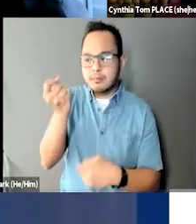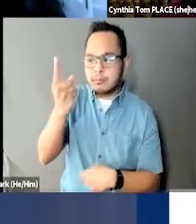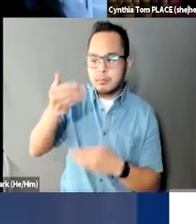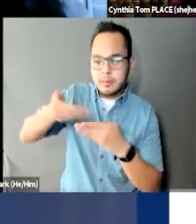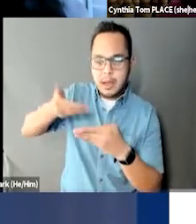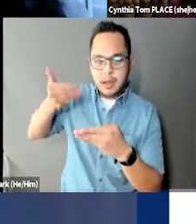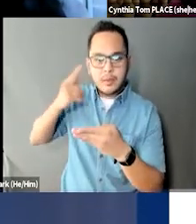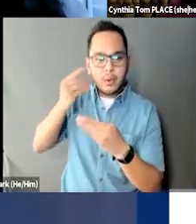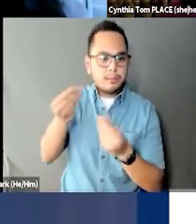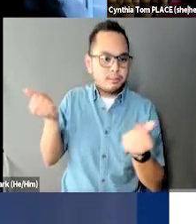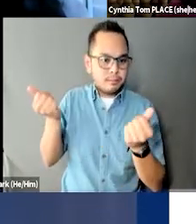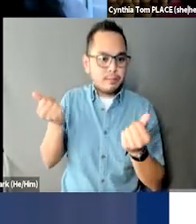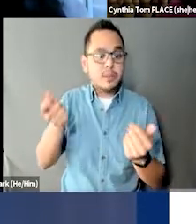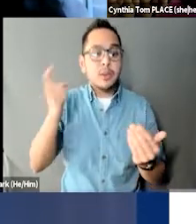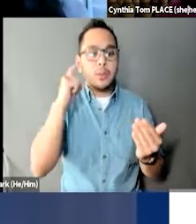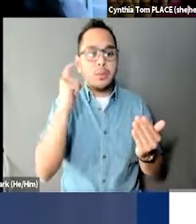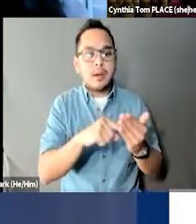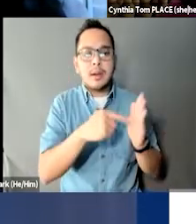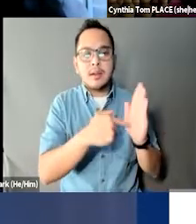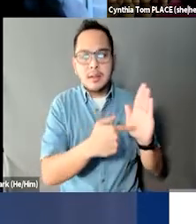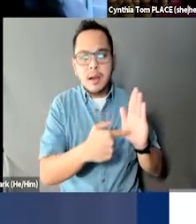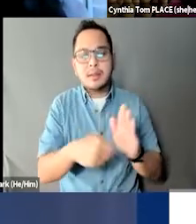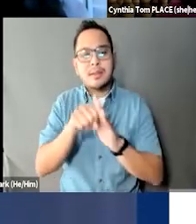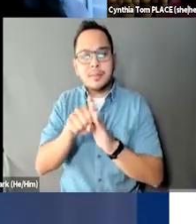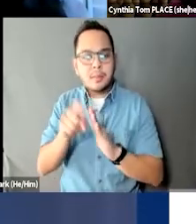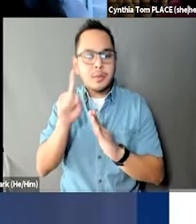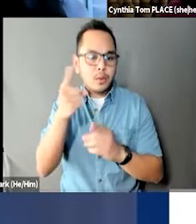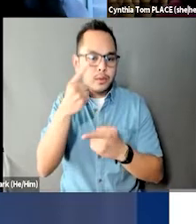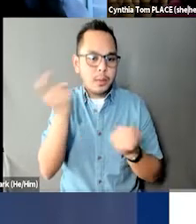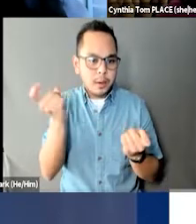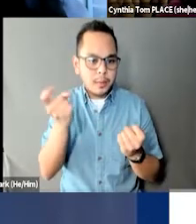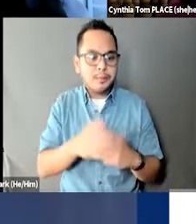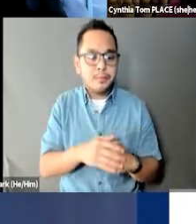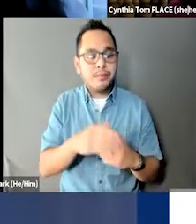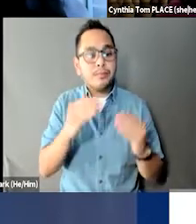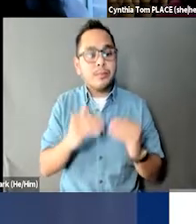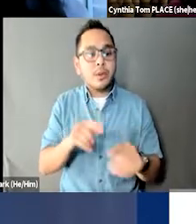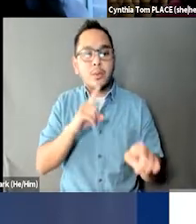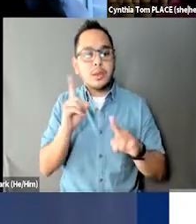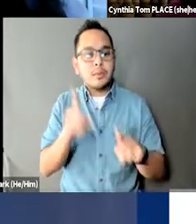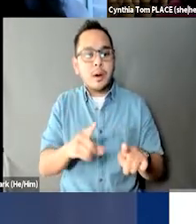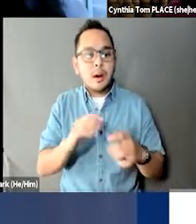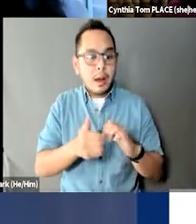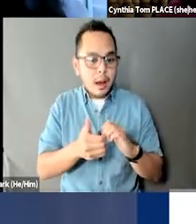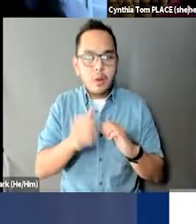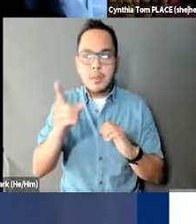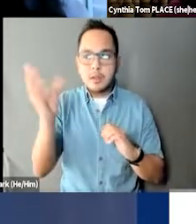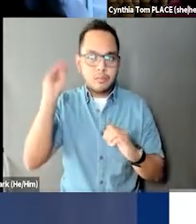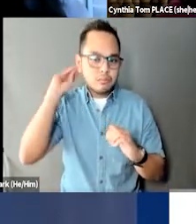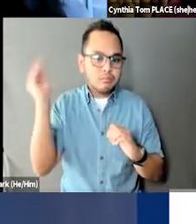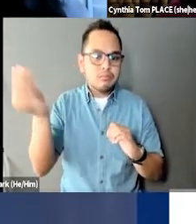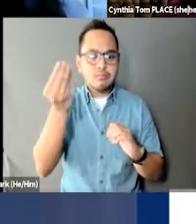recovery, and to recognize the signs and symptoms of trauma, and respond by fully integrating knowledge about trauma